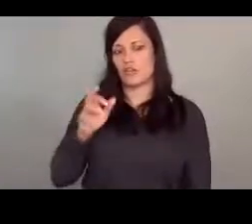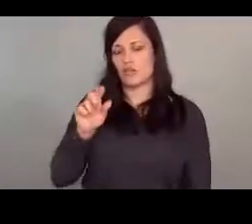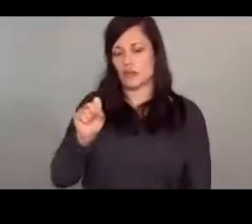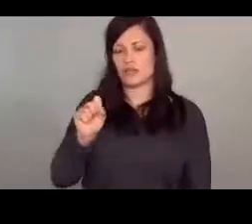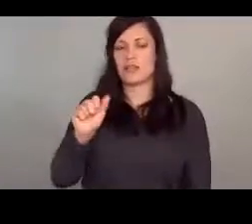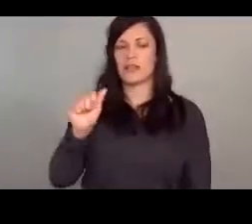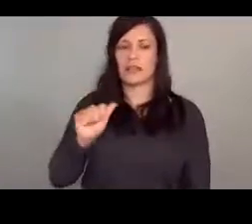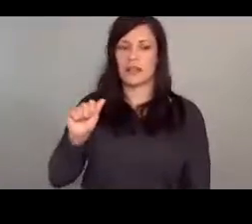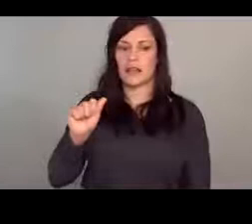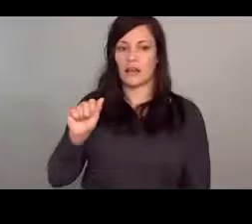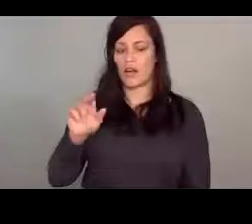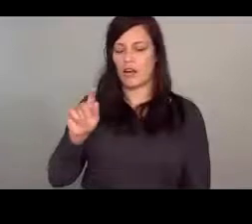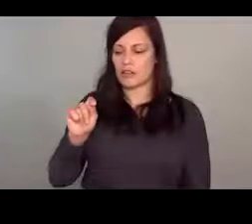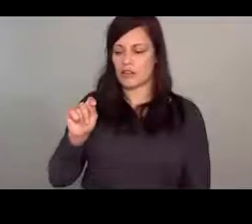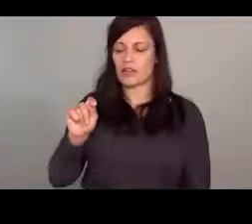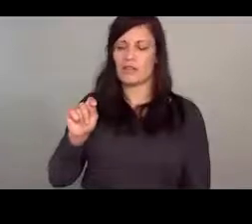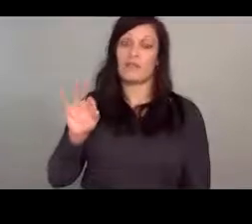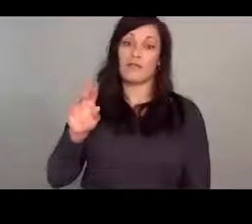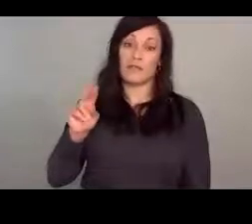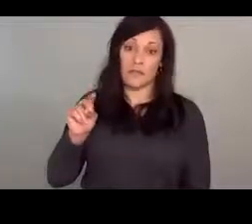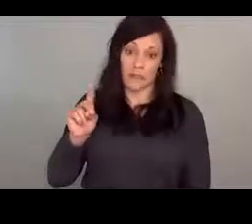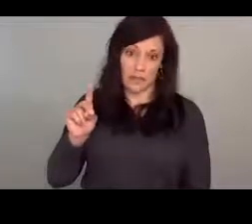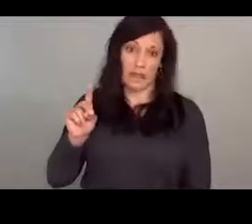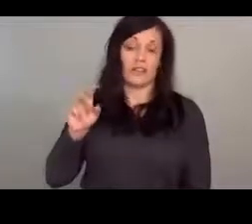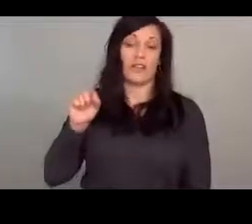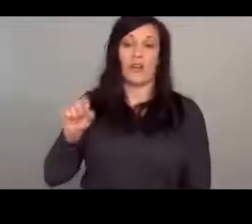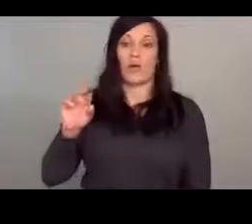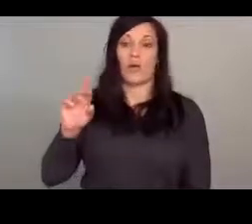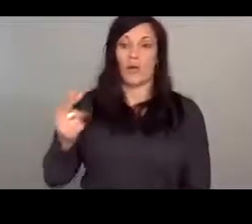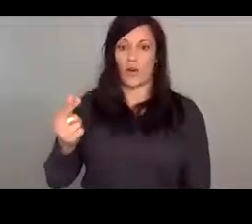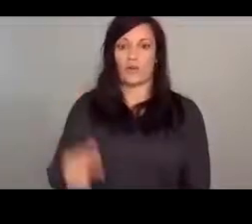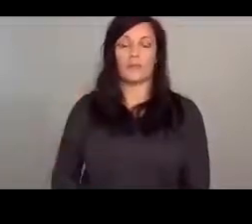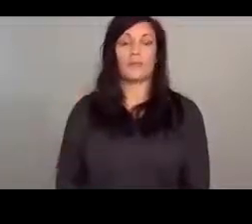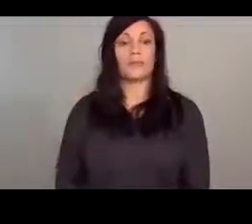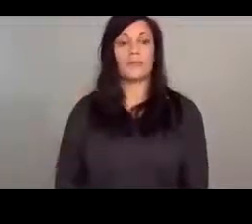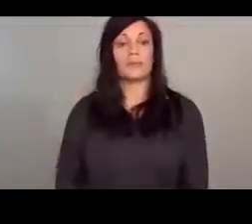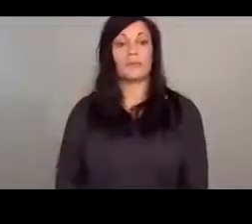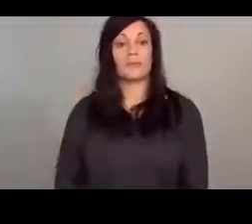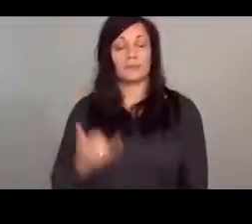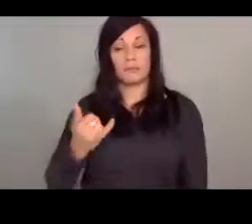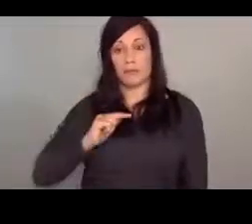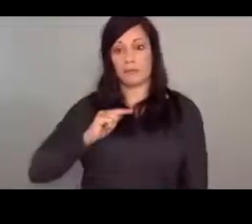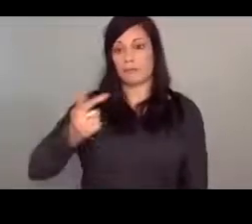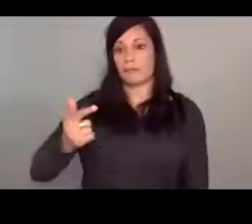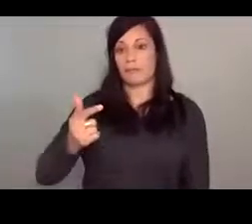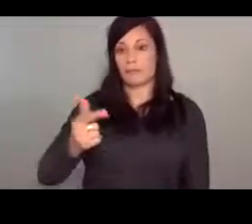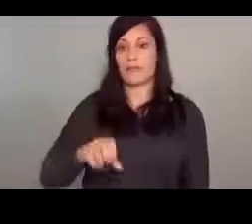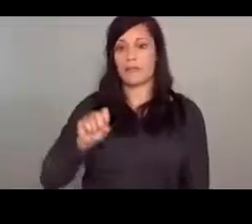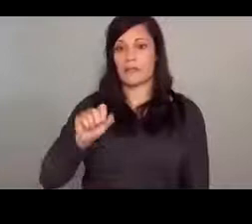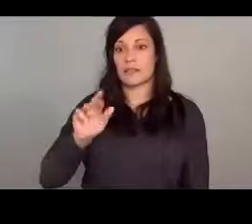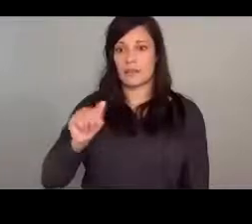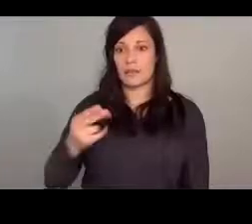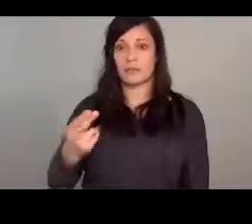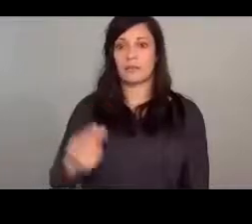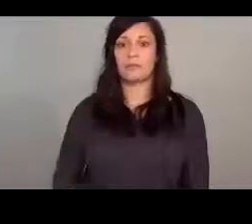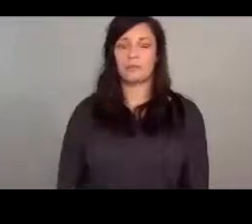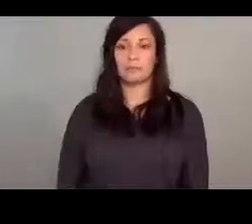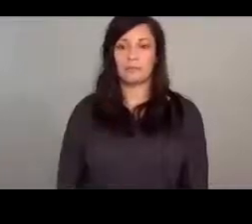ncrgrants@artsfund.org. And with that, I'm going to hand this back over to Sarah.